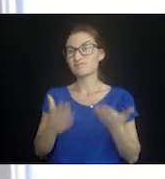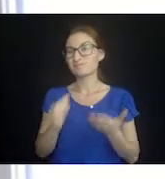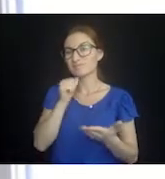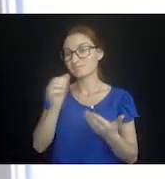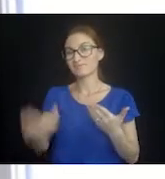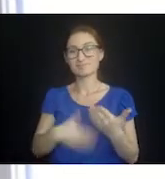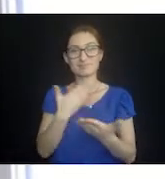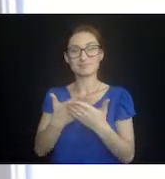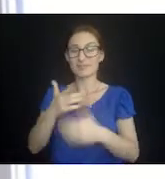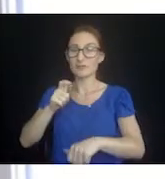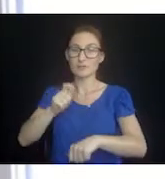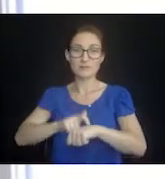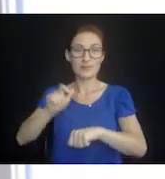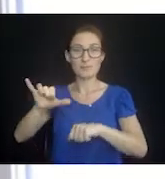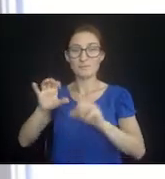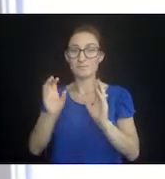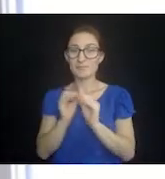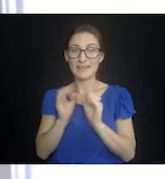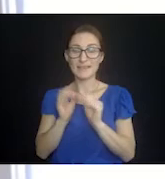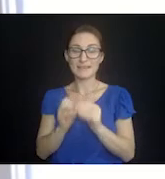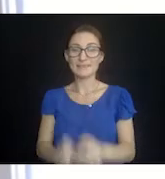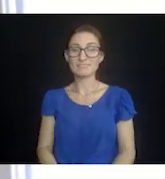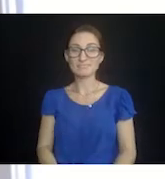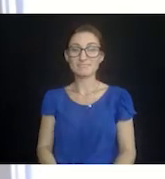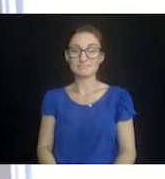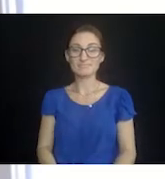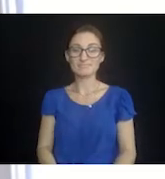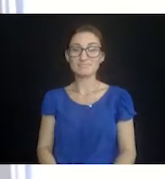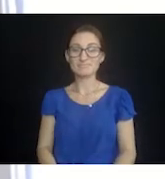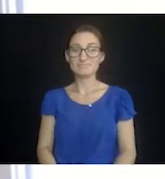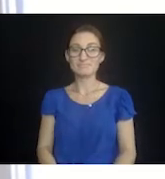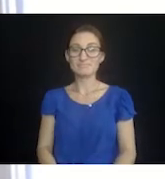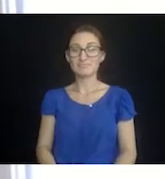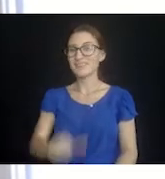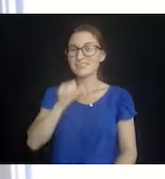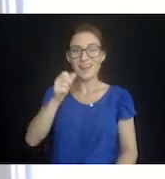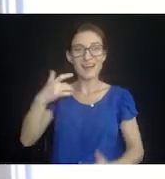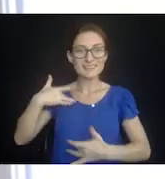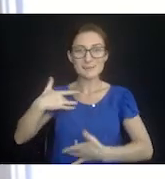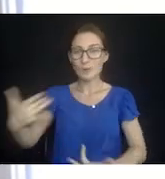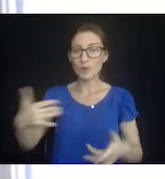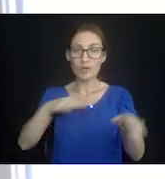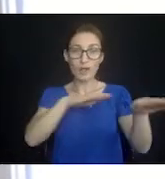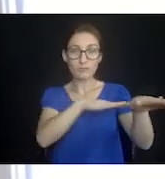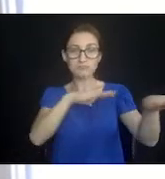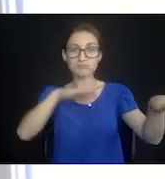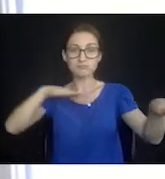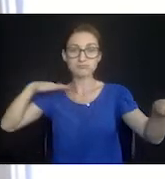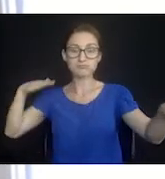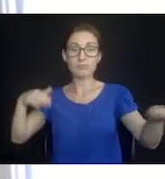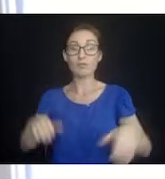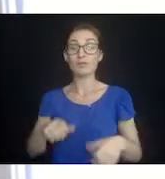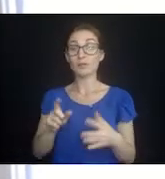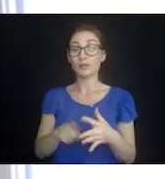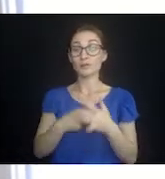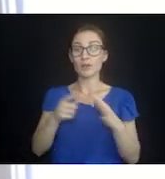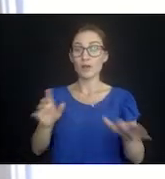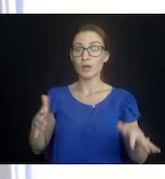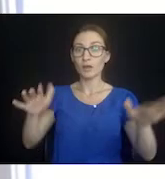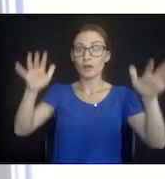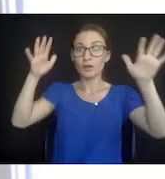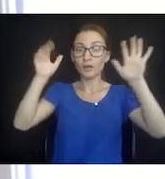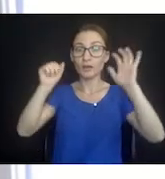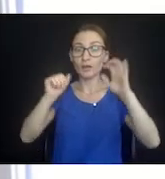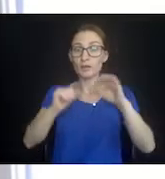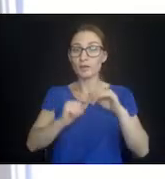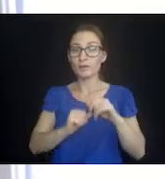I realized that if this could mean that I'm not going to be on time to the meeting, because this is an unusual traffic